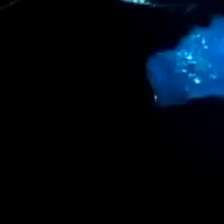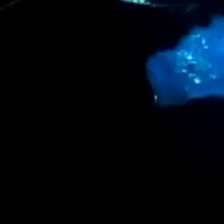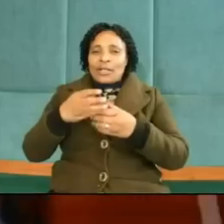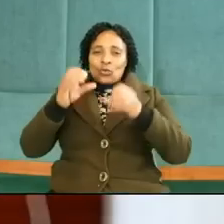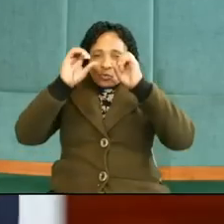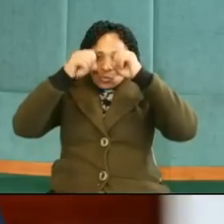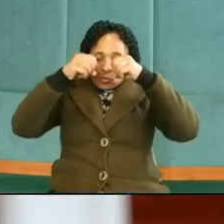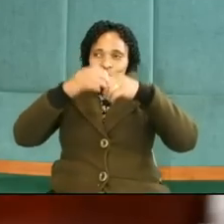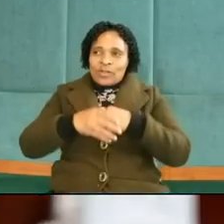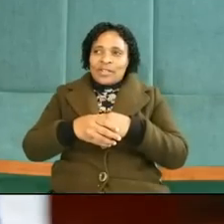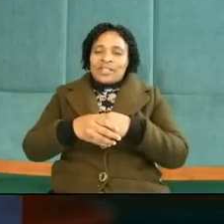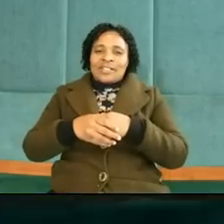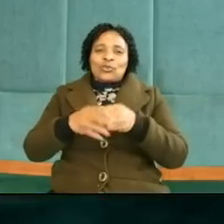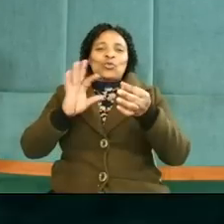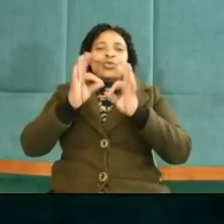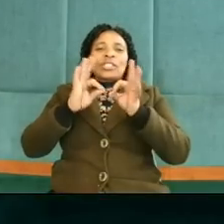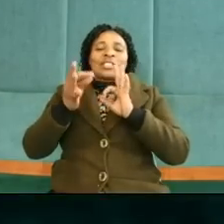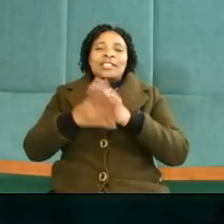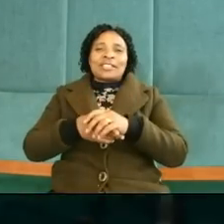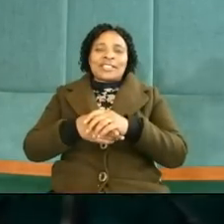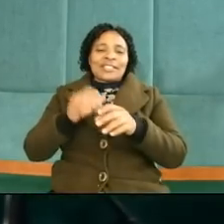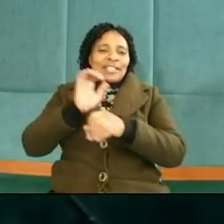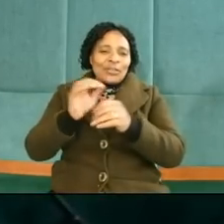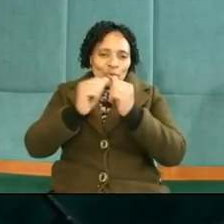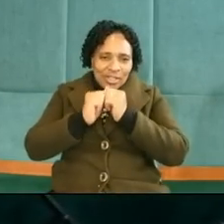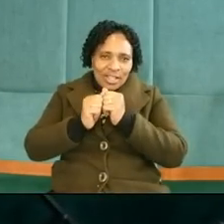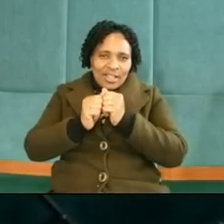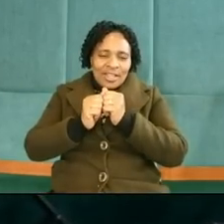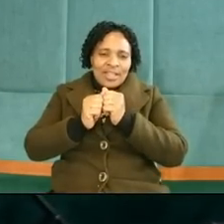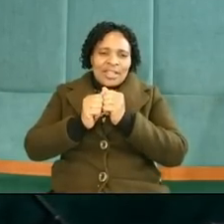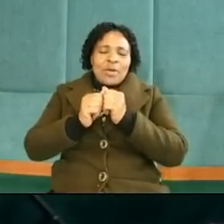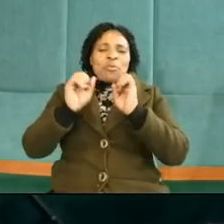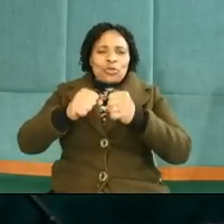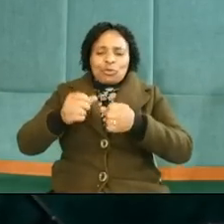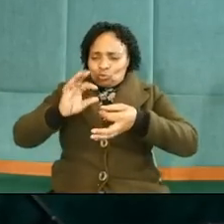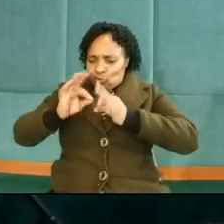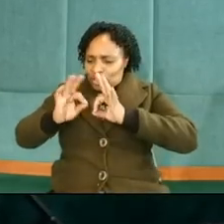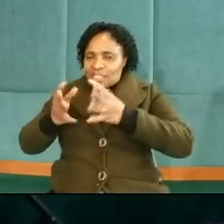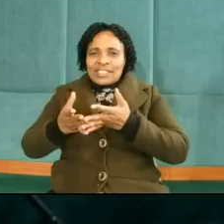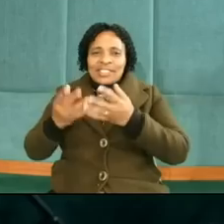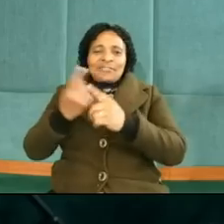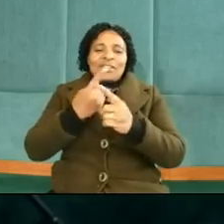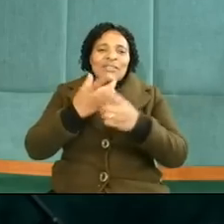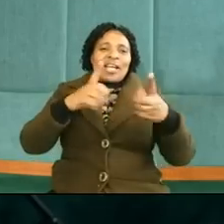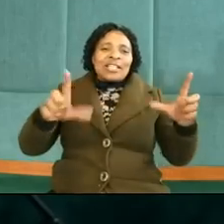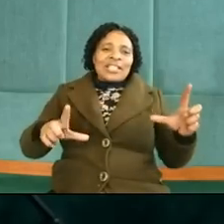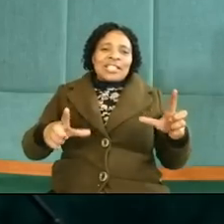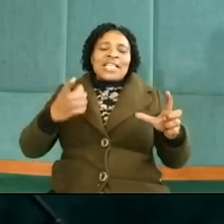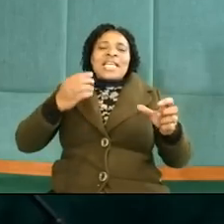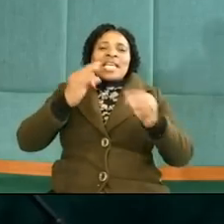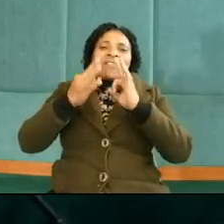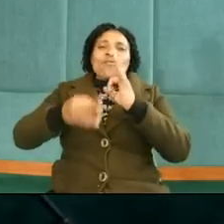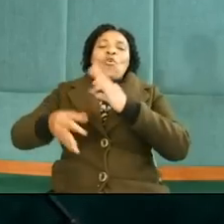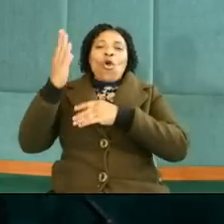we can use Google Translate. Is the church with me? Translate in the different languages. Is God good